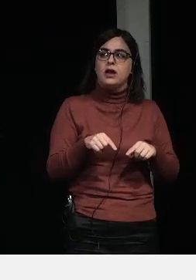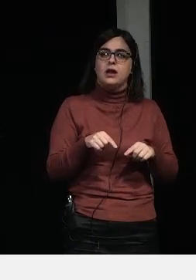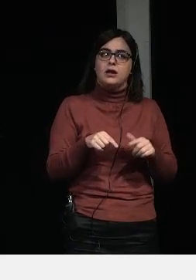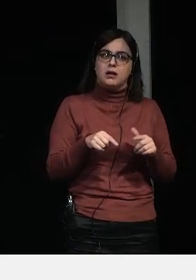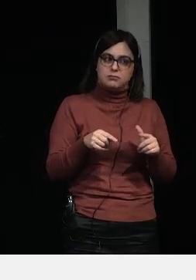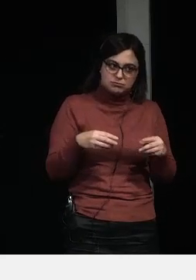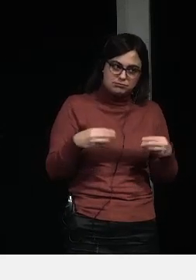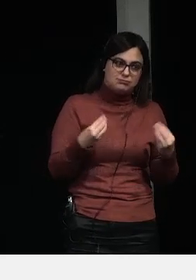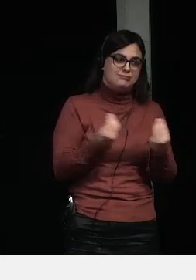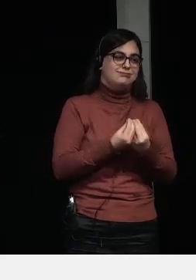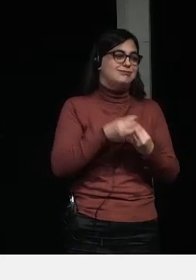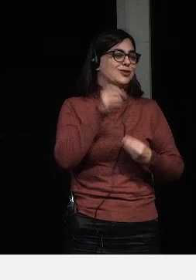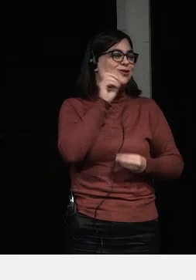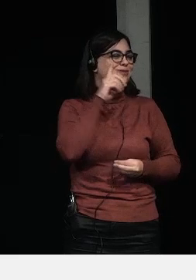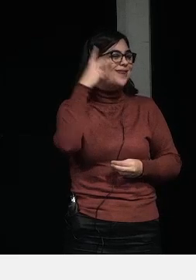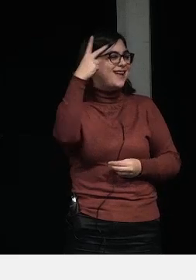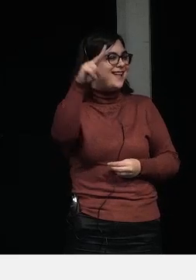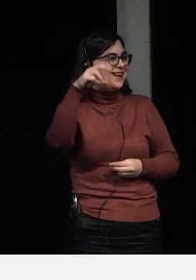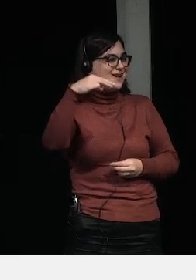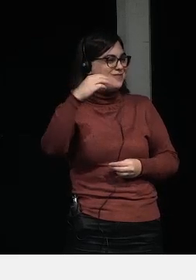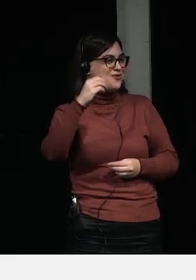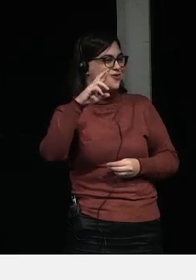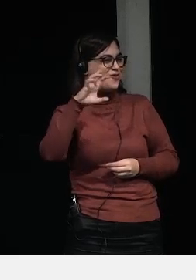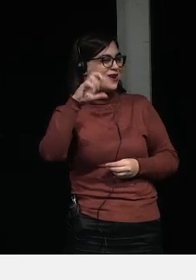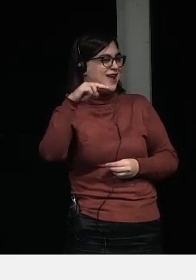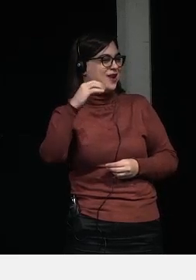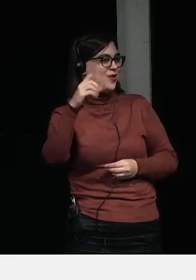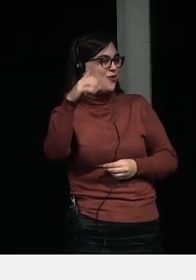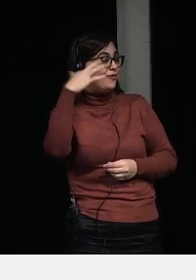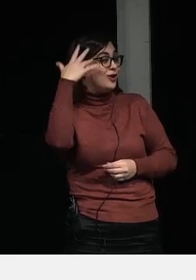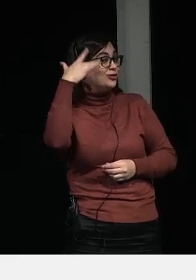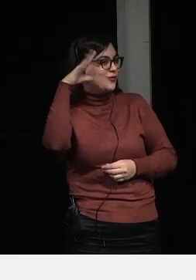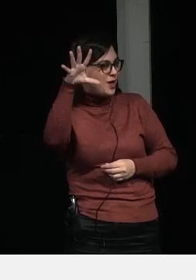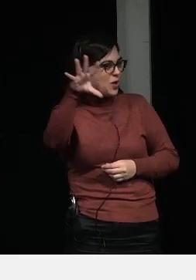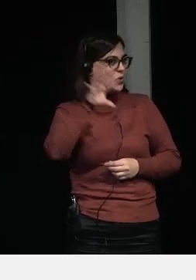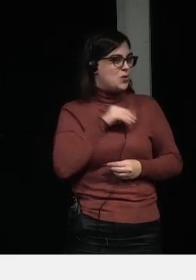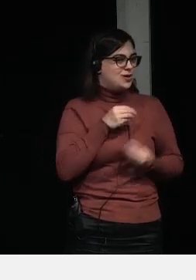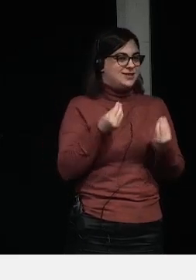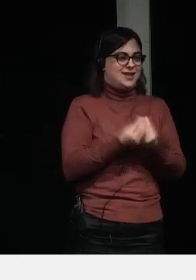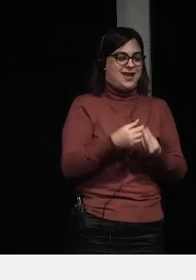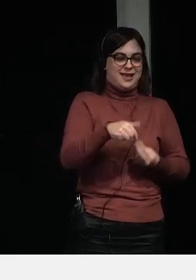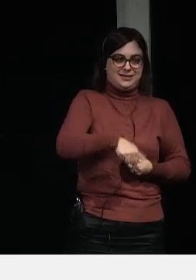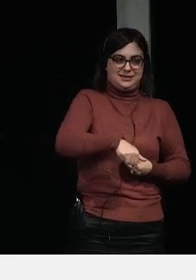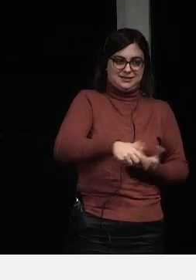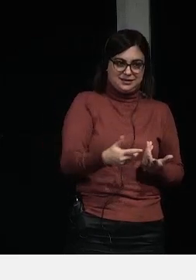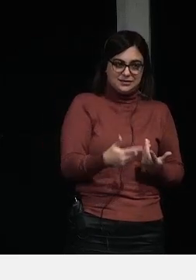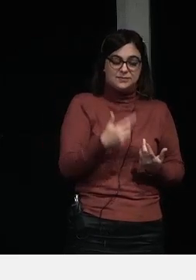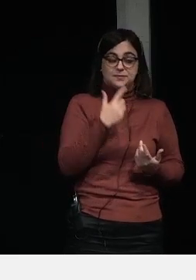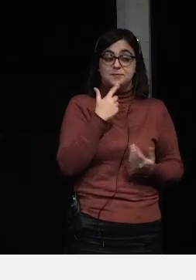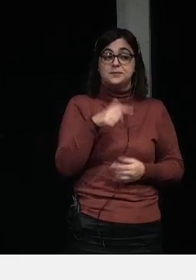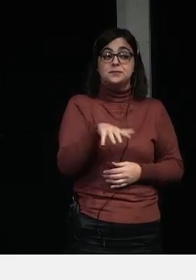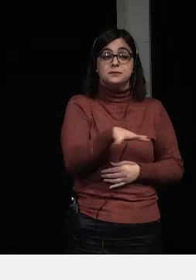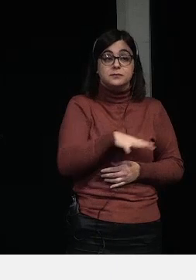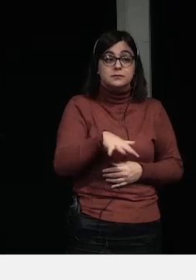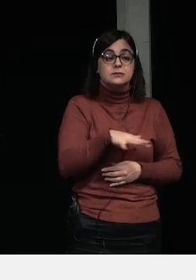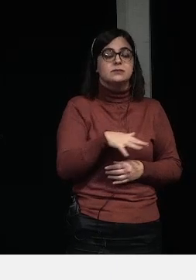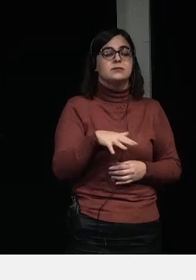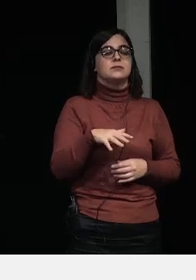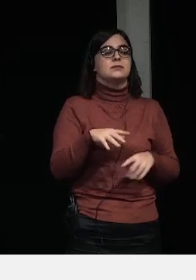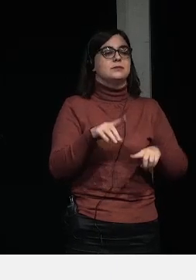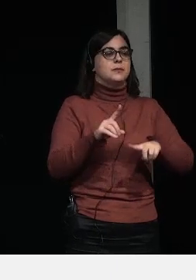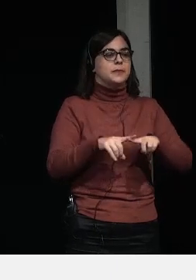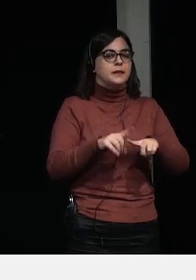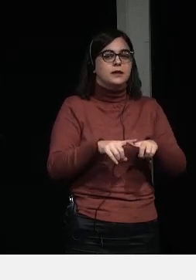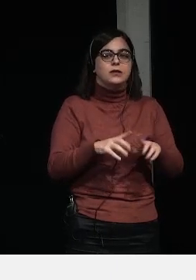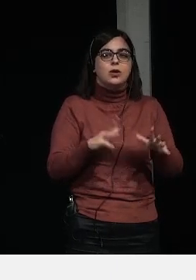of dramatizing situation and staging them as an instrument of life. Mediation is the same. It welcomes the